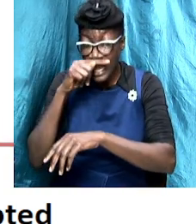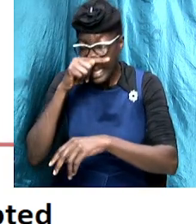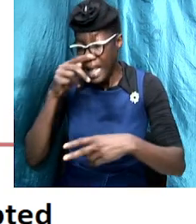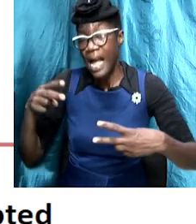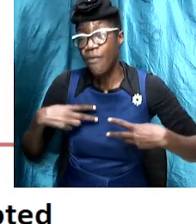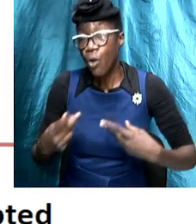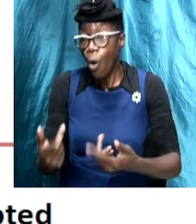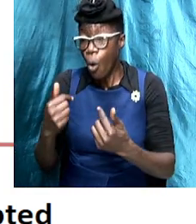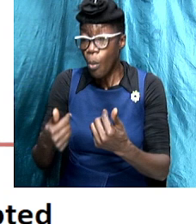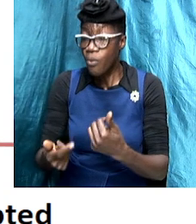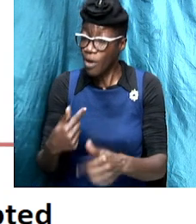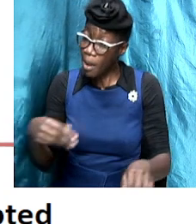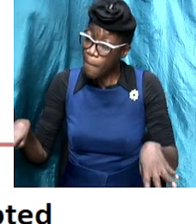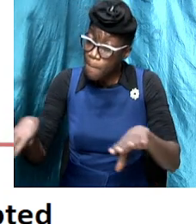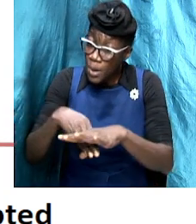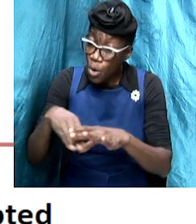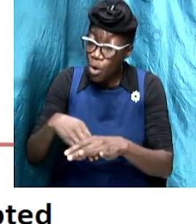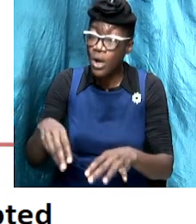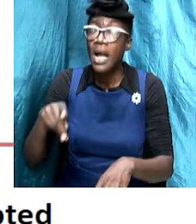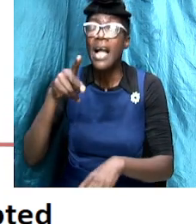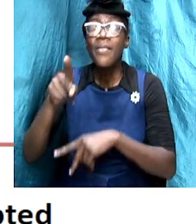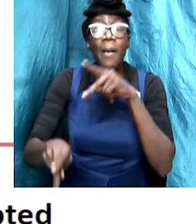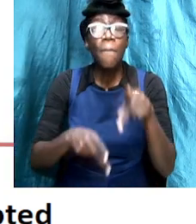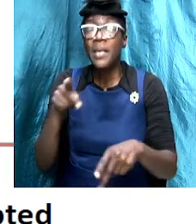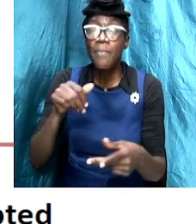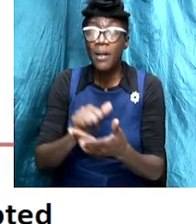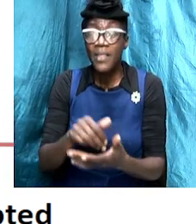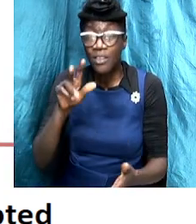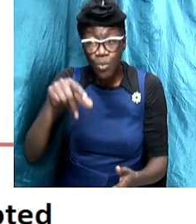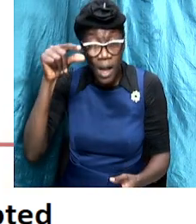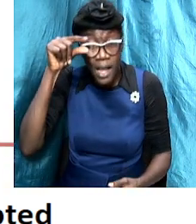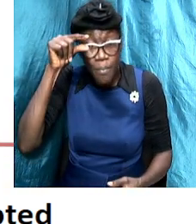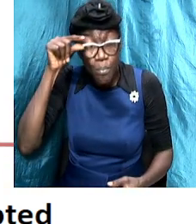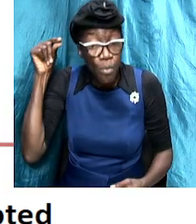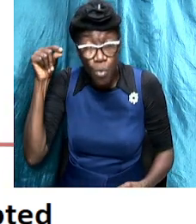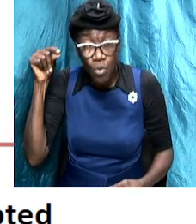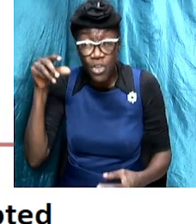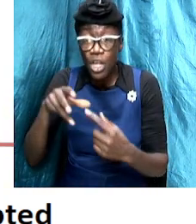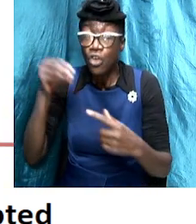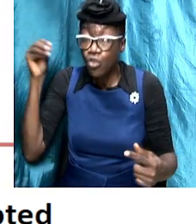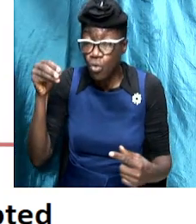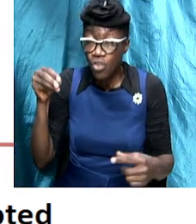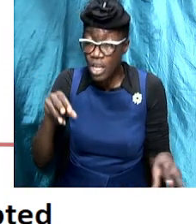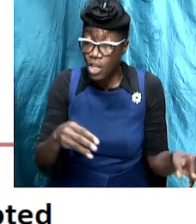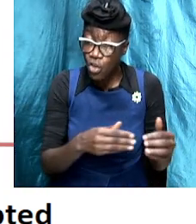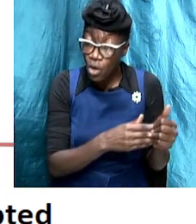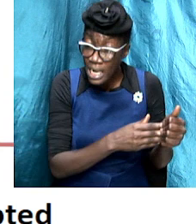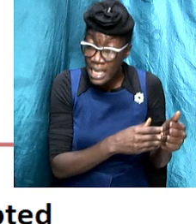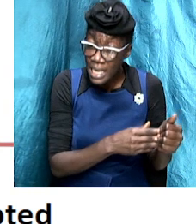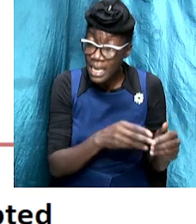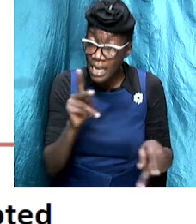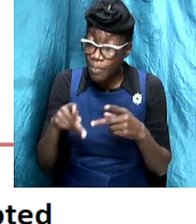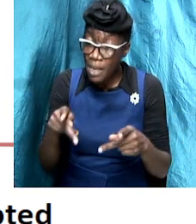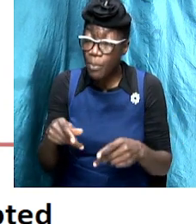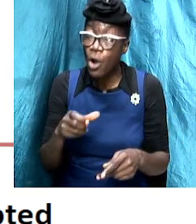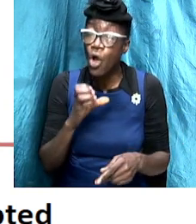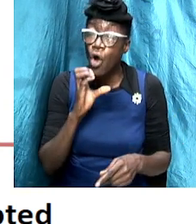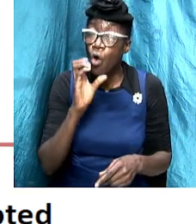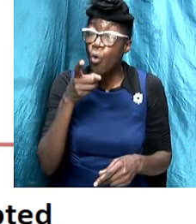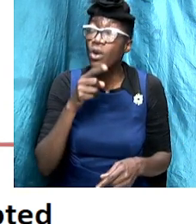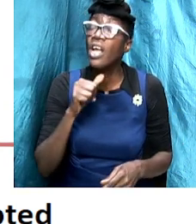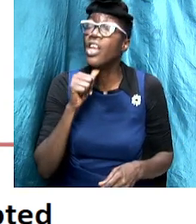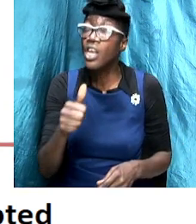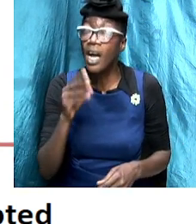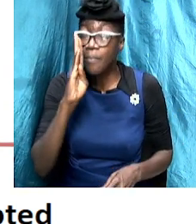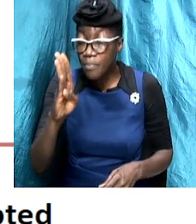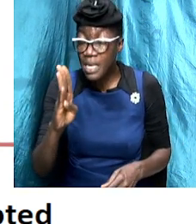people. That is why Moses, even though he was chosen to lead the people, could not be the high priest. The high priest had to